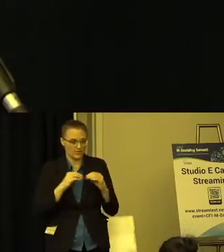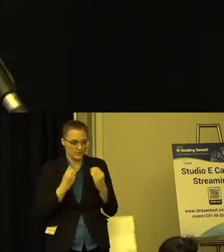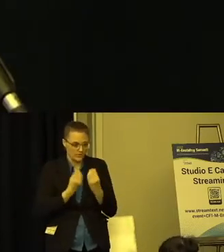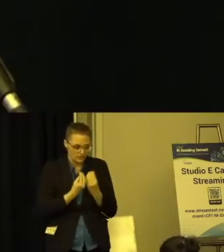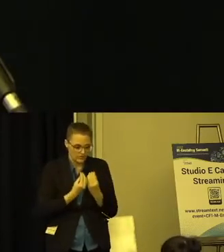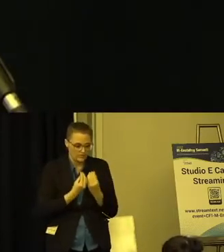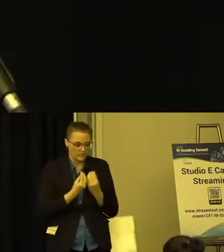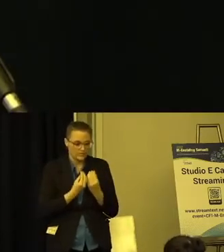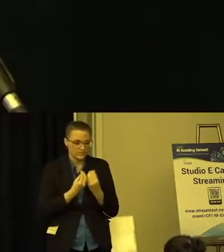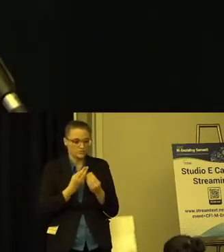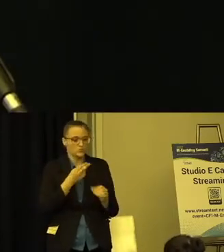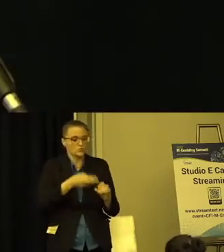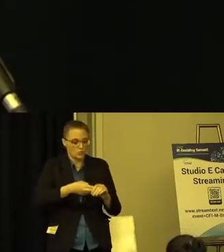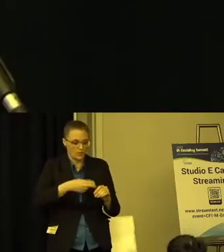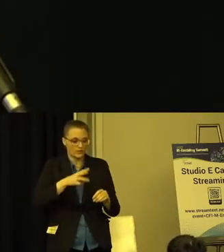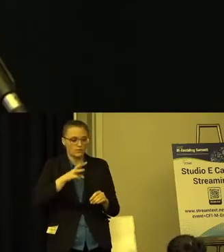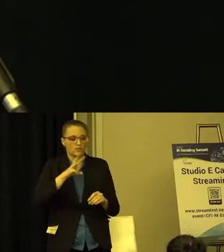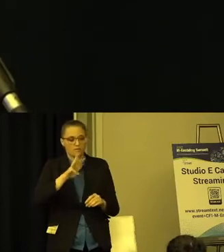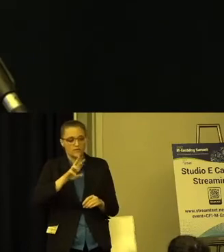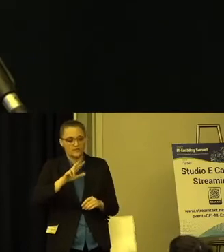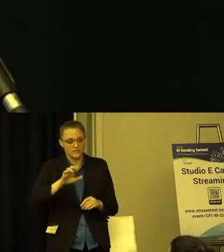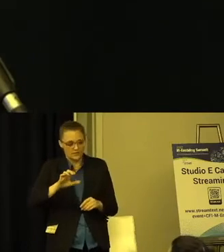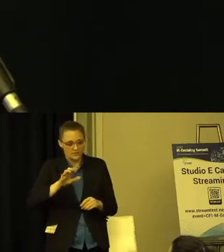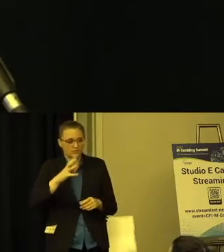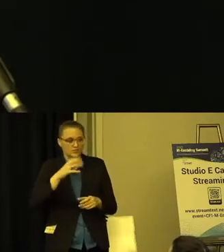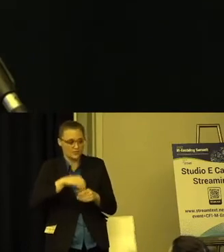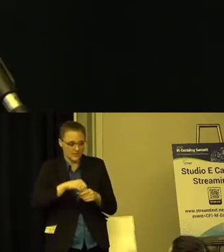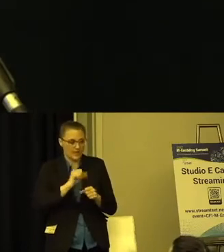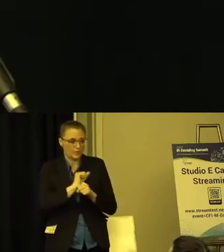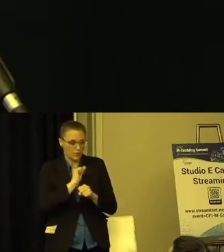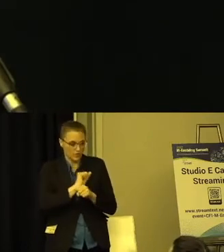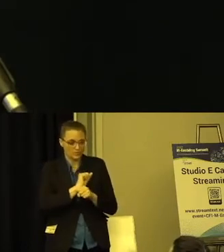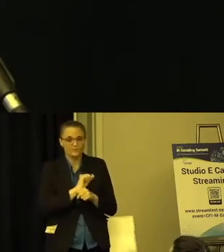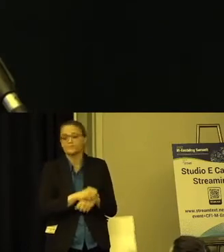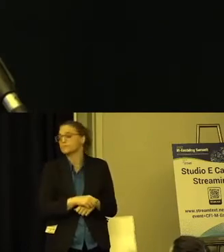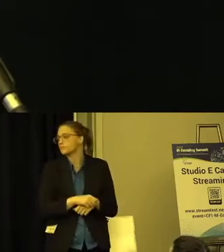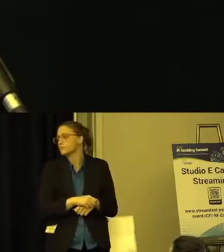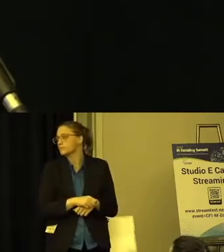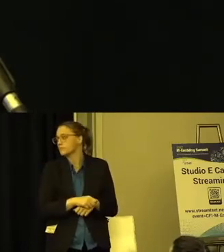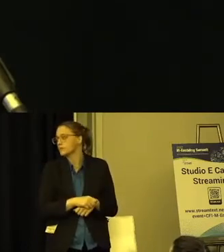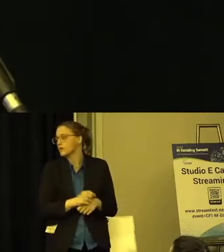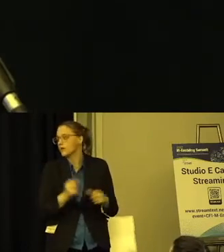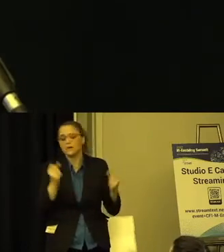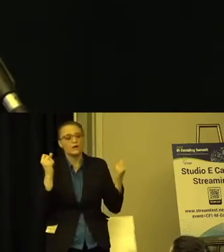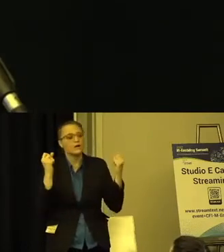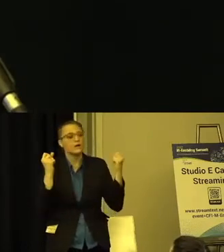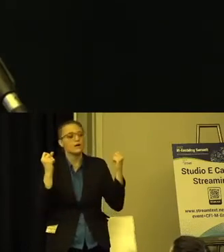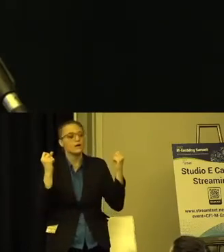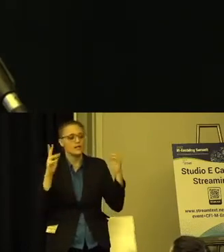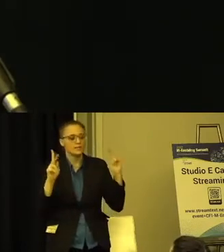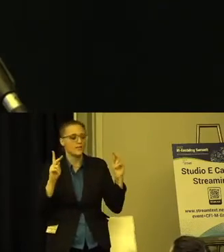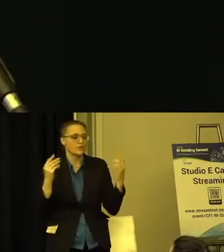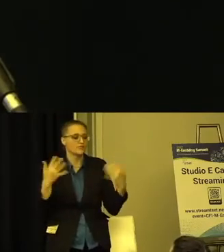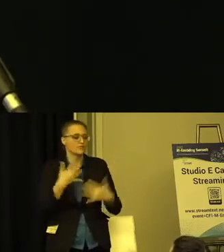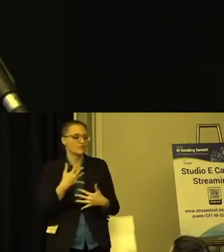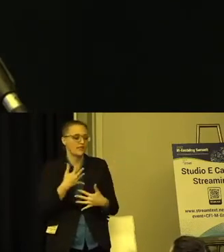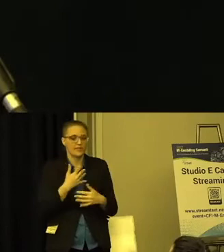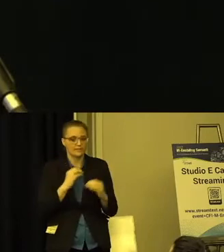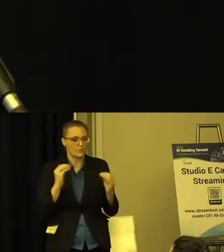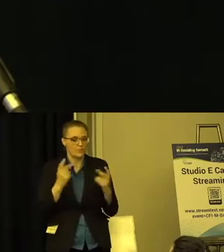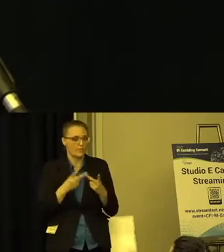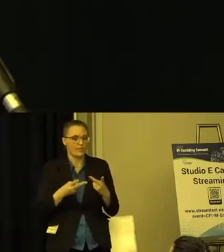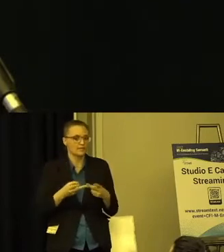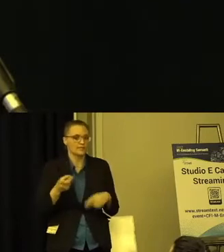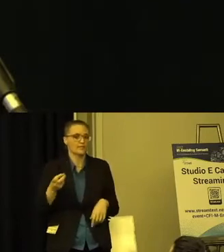organizations to join the W3C and participate in the work. A lot of people are afraid that they don't have a place